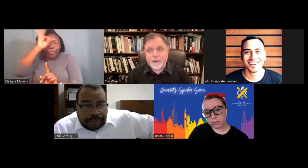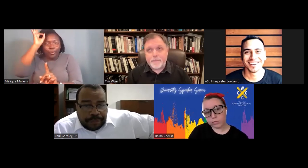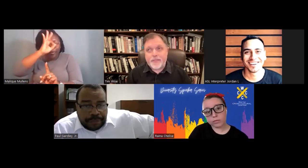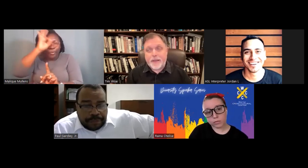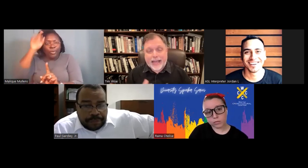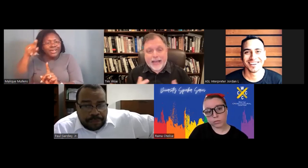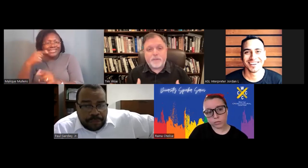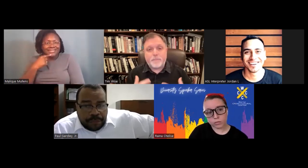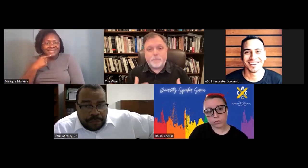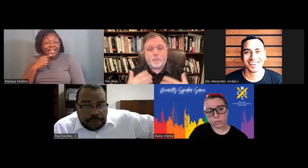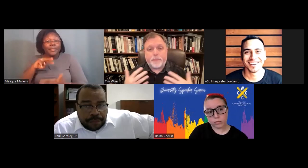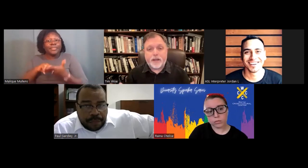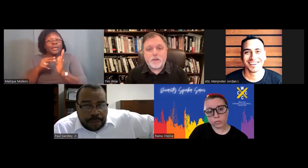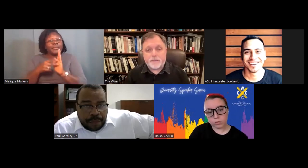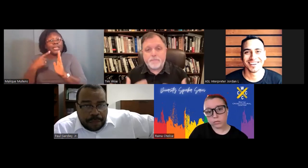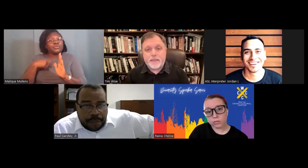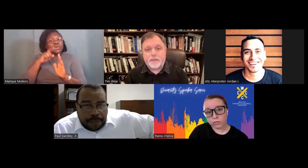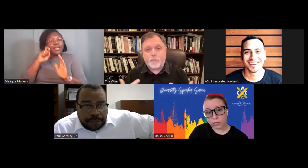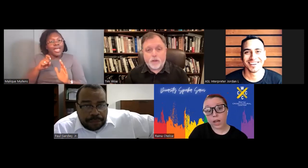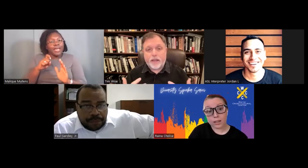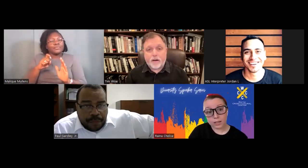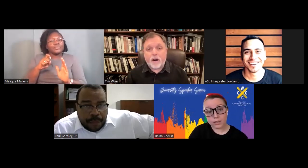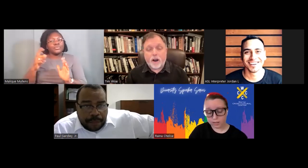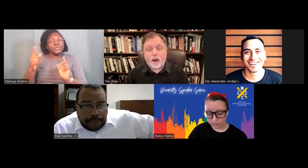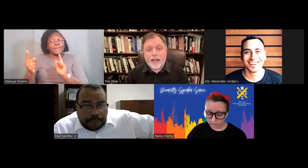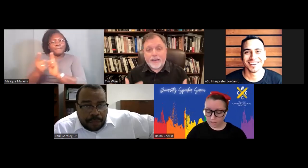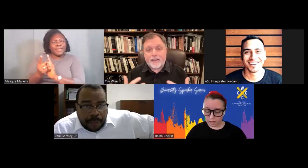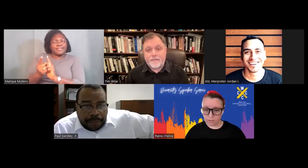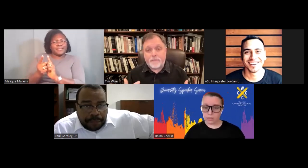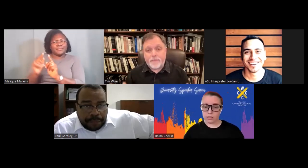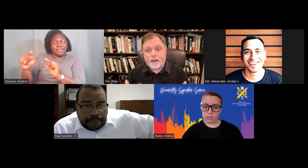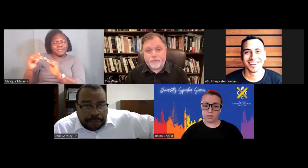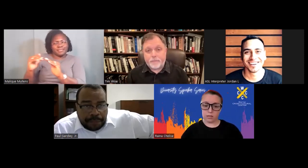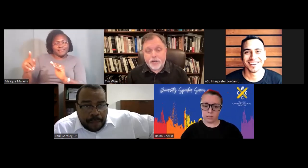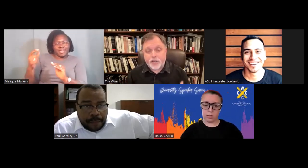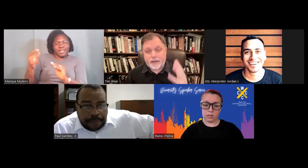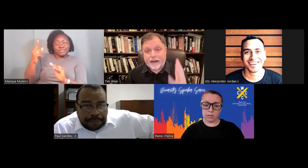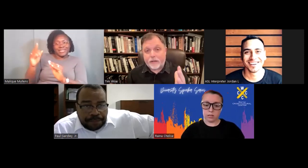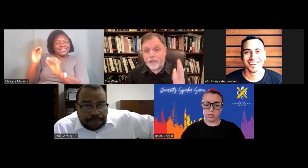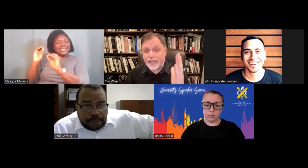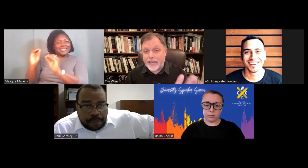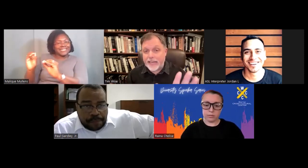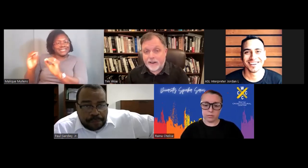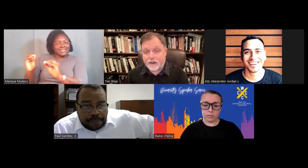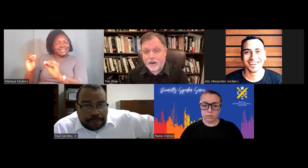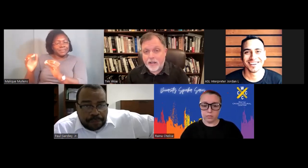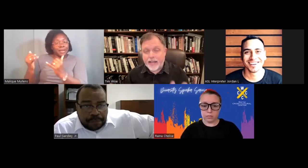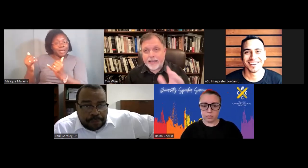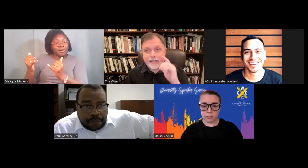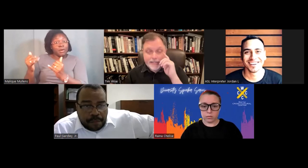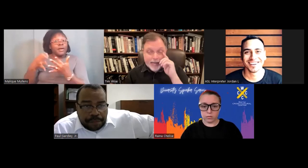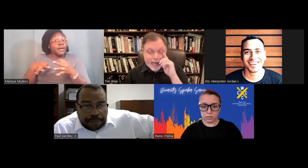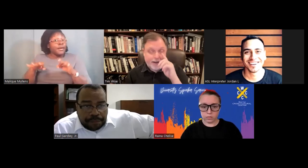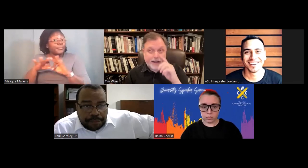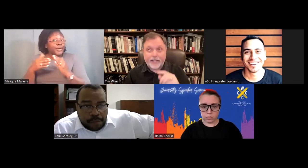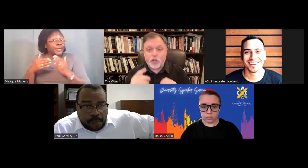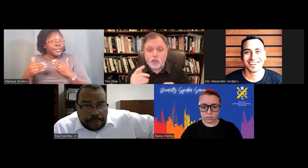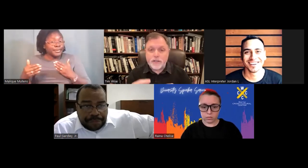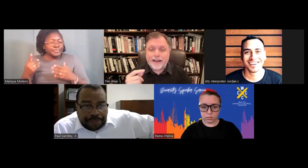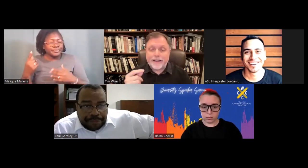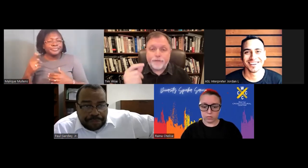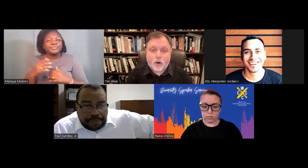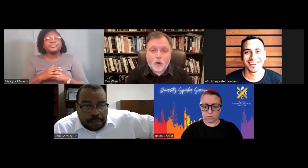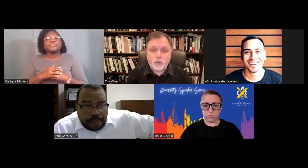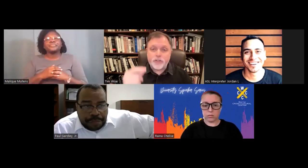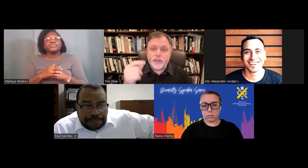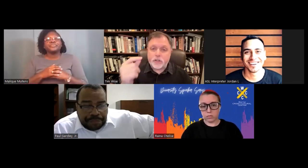means that we have to be prepared to meet them where they are and give them that information. Now, the key here is that it should